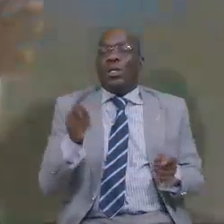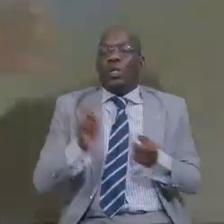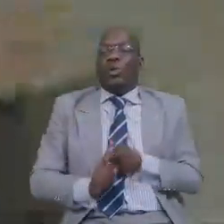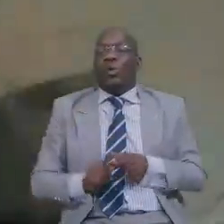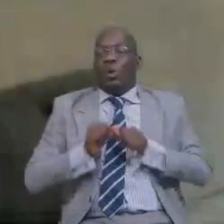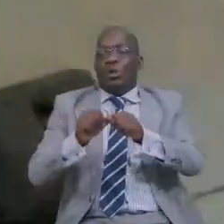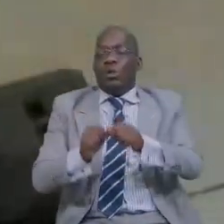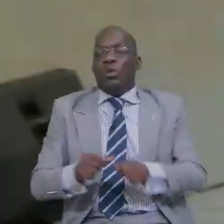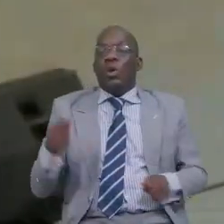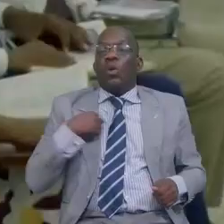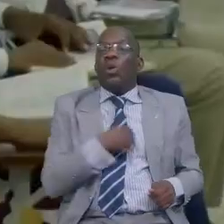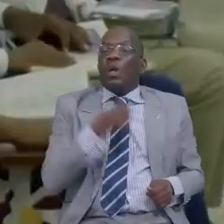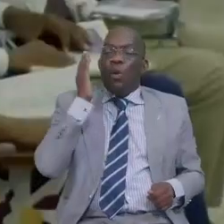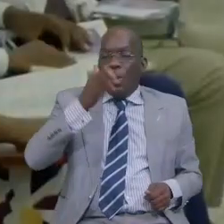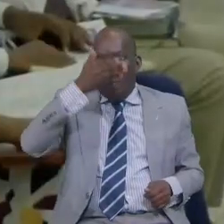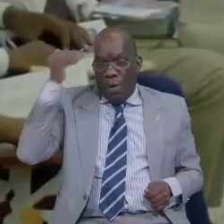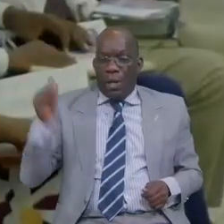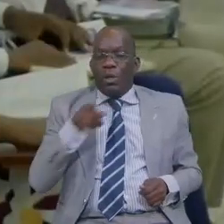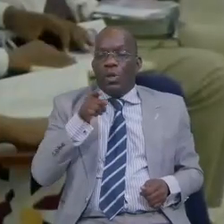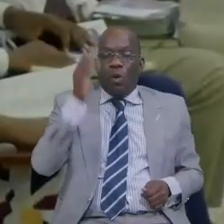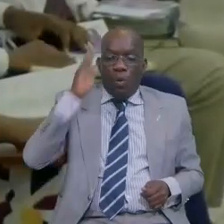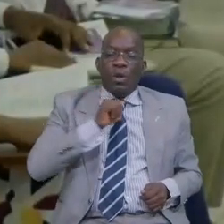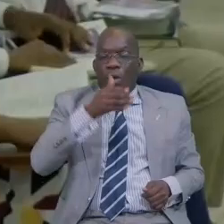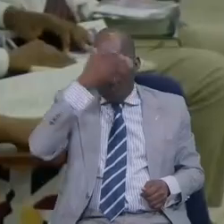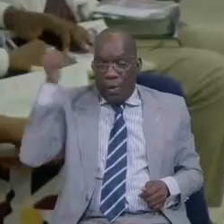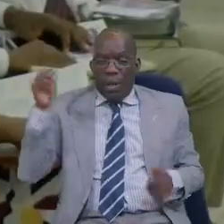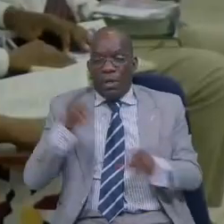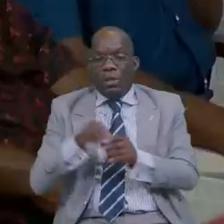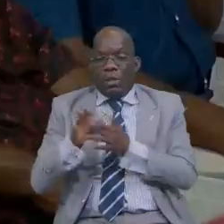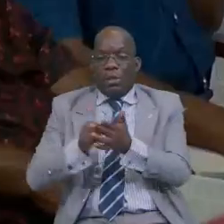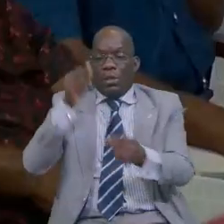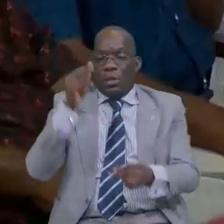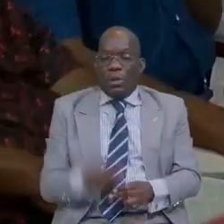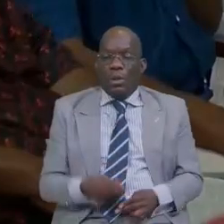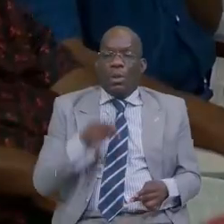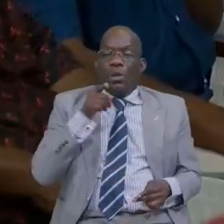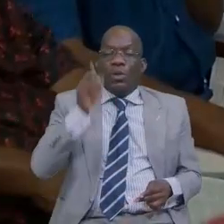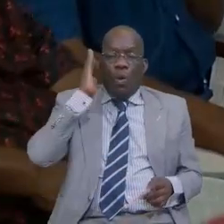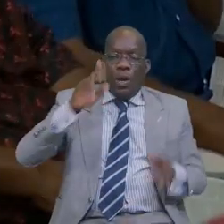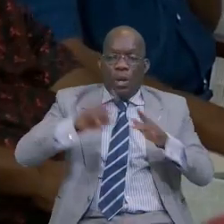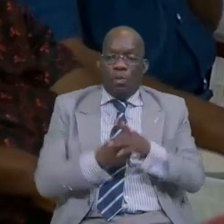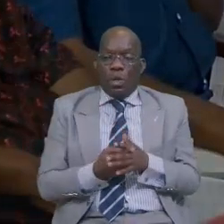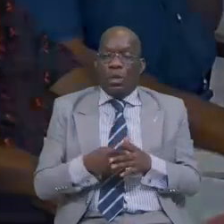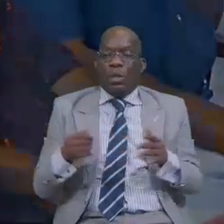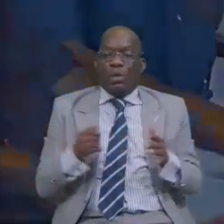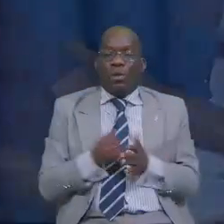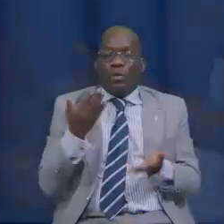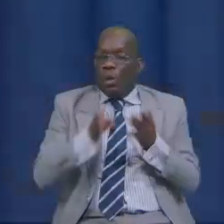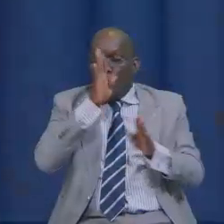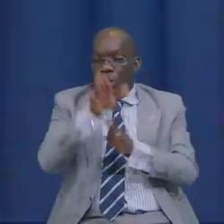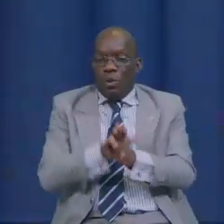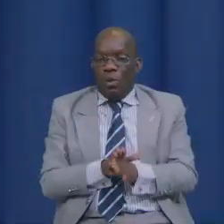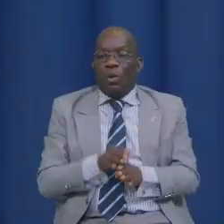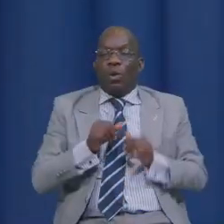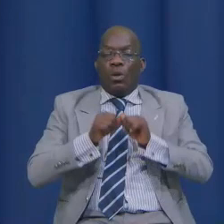forget. You will not forget. You will begin. It will be slow. Keep on doing it.